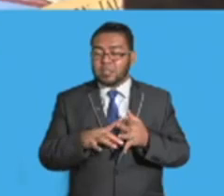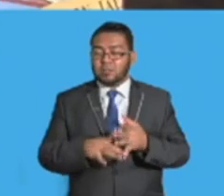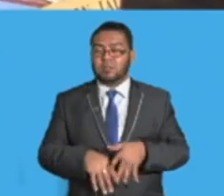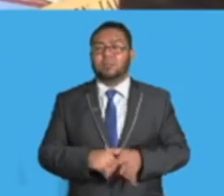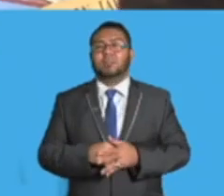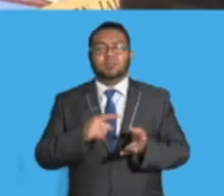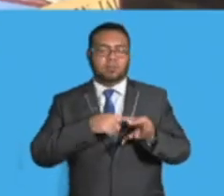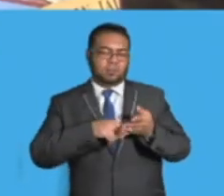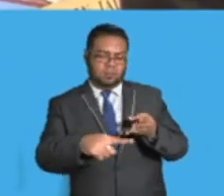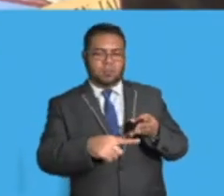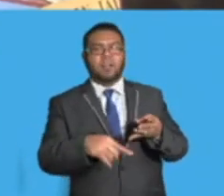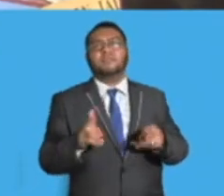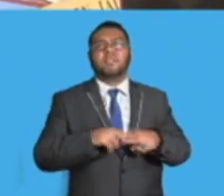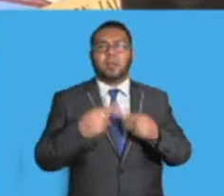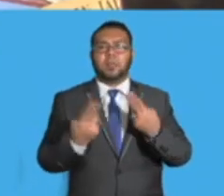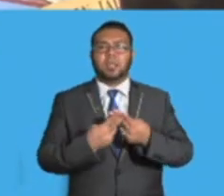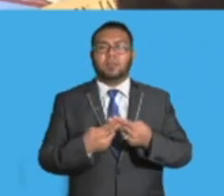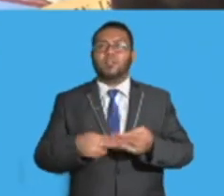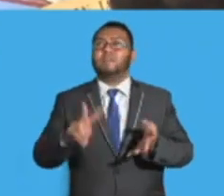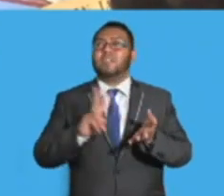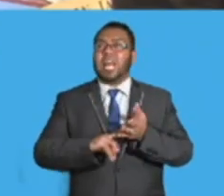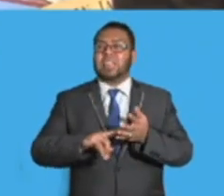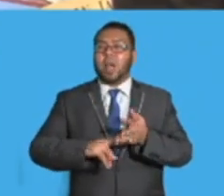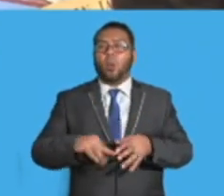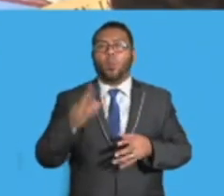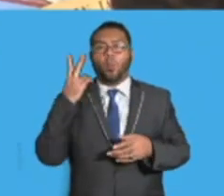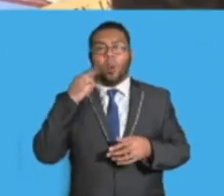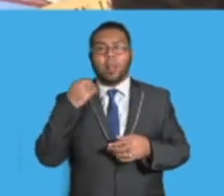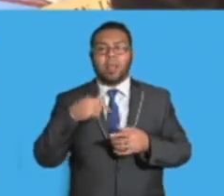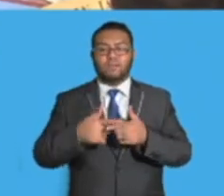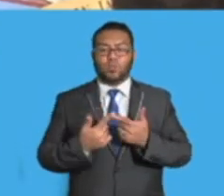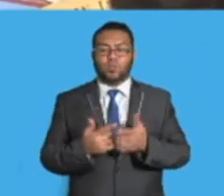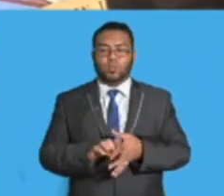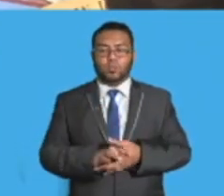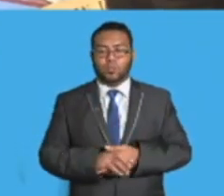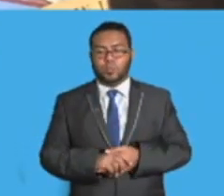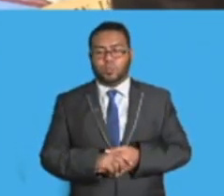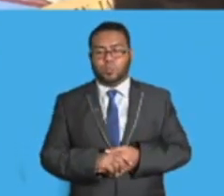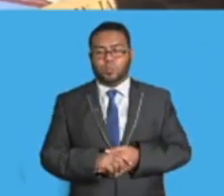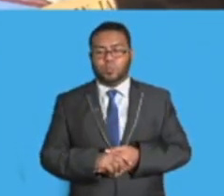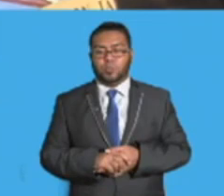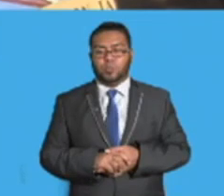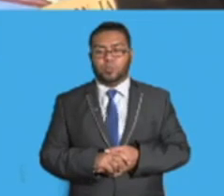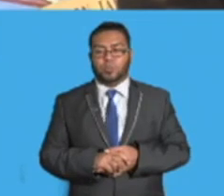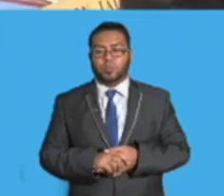of Verata, Wailevu, Naren, Ronald and family of Batulevu,